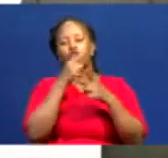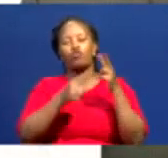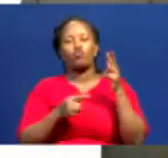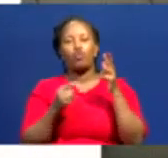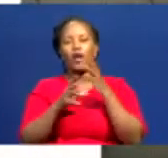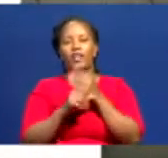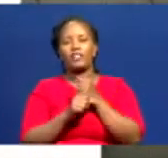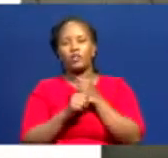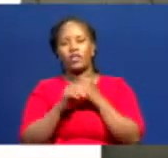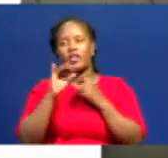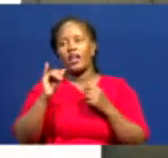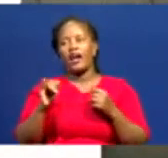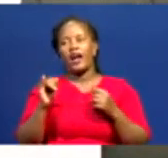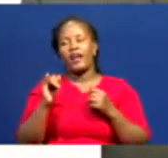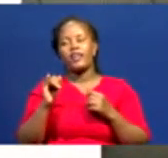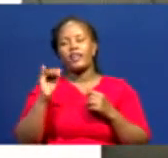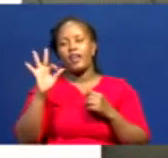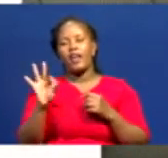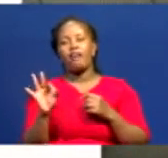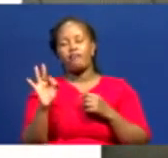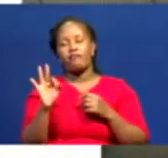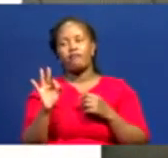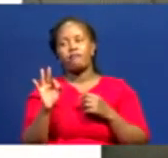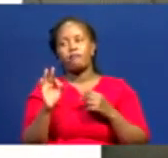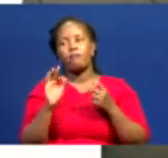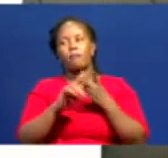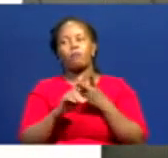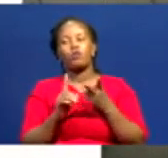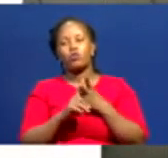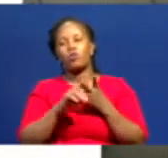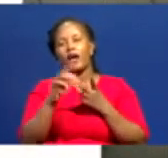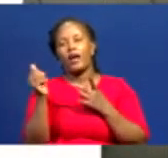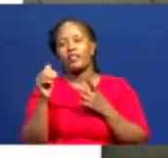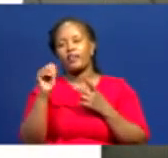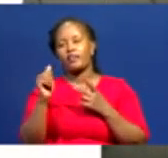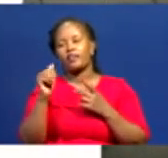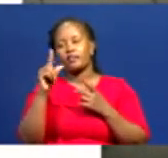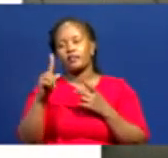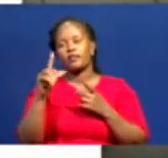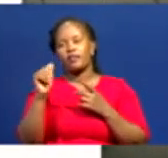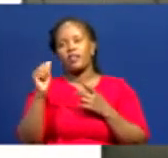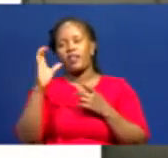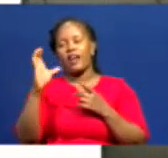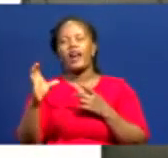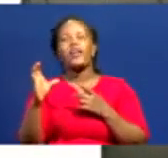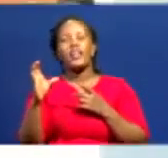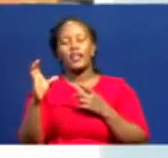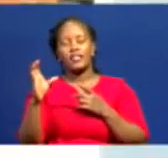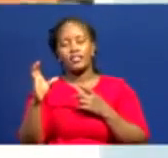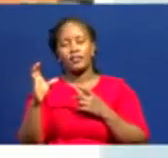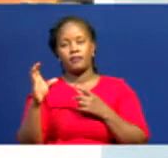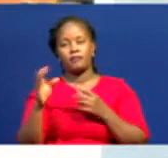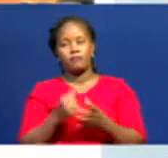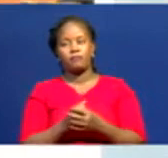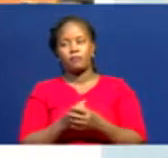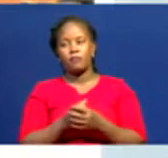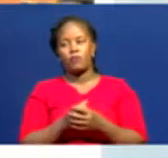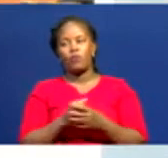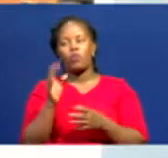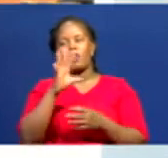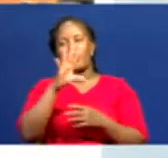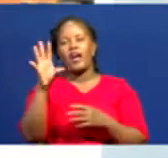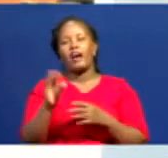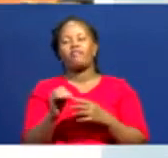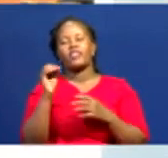the IAF, which is the International Accreditation Forum, and the ILAC, which is the International Laboratory Accreditation Corporation. The African